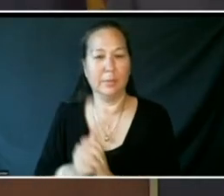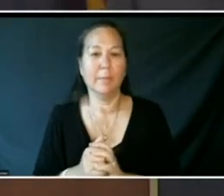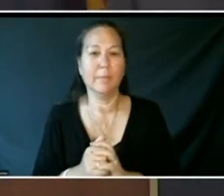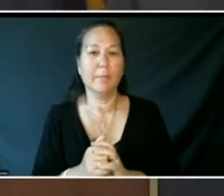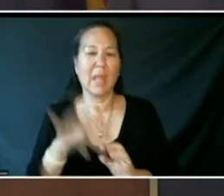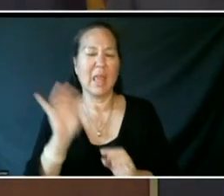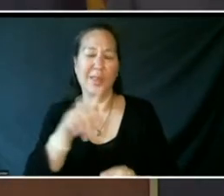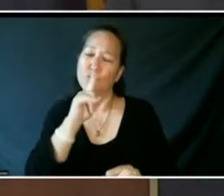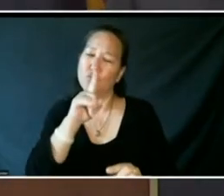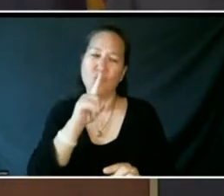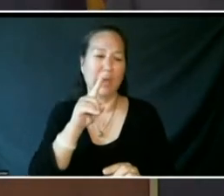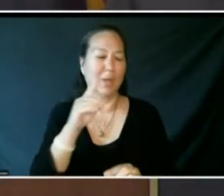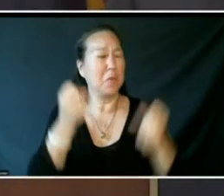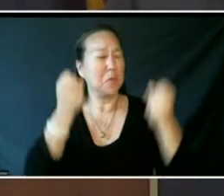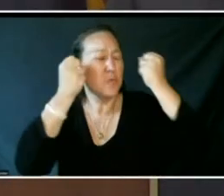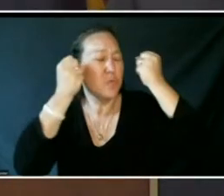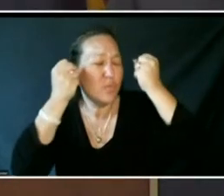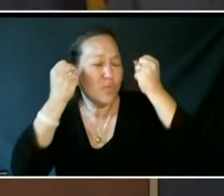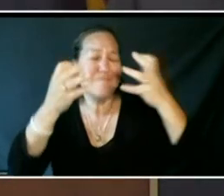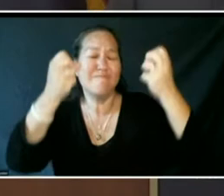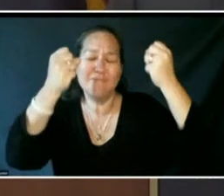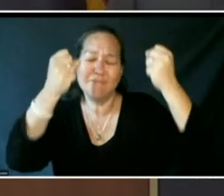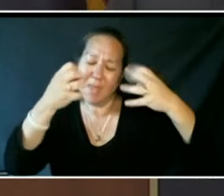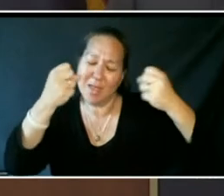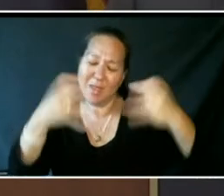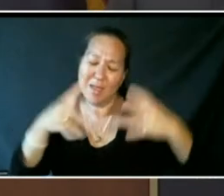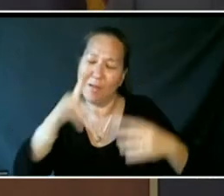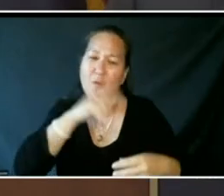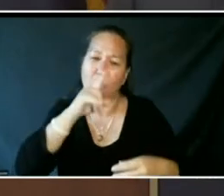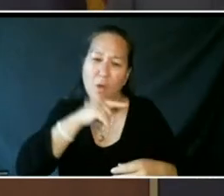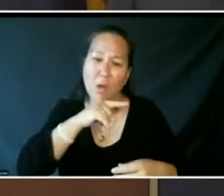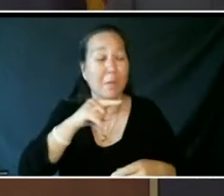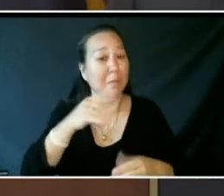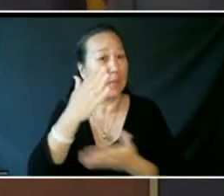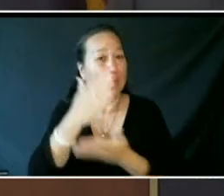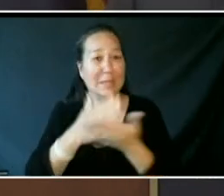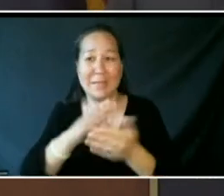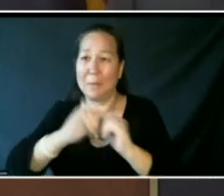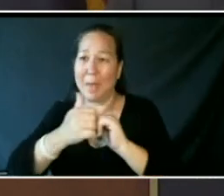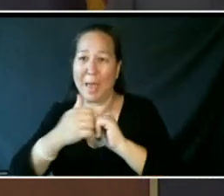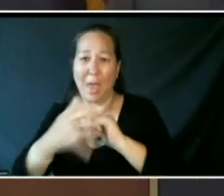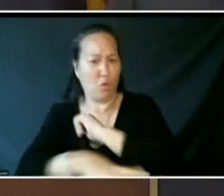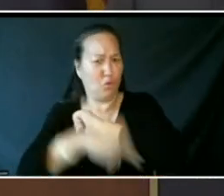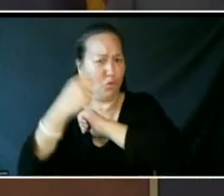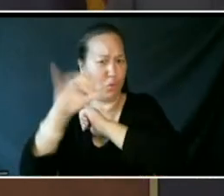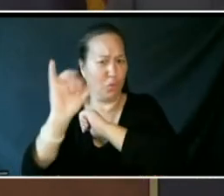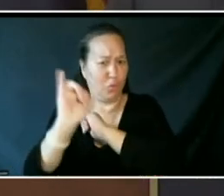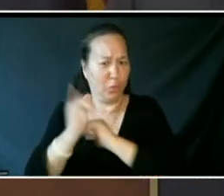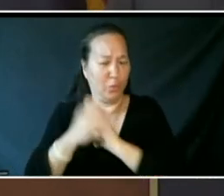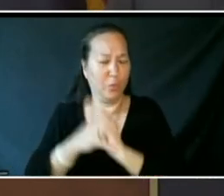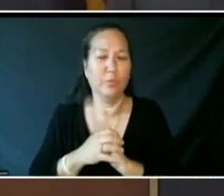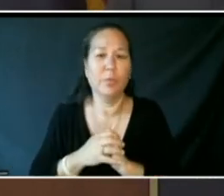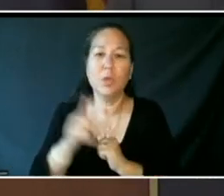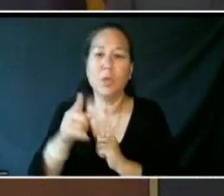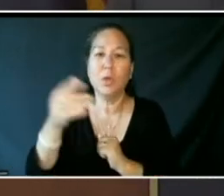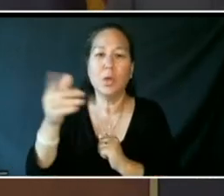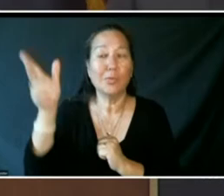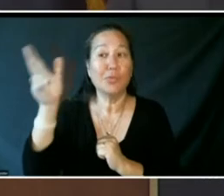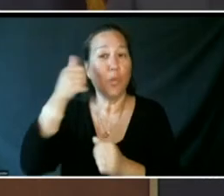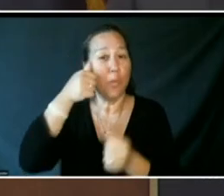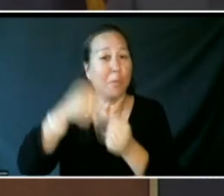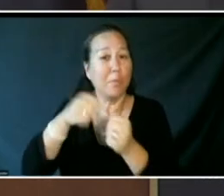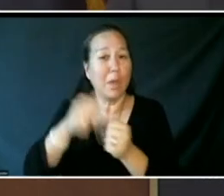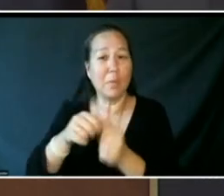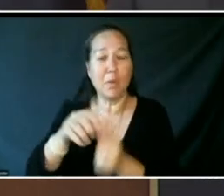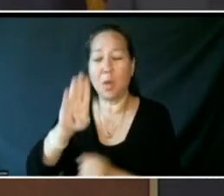massive fraud and somehow stolen. You'll remember what the president's own attorney general, Bill Barr,